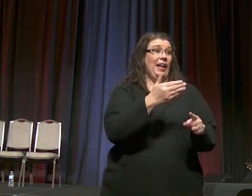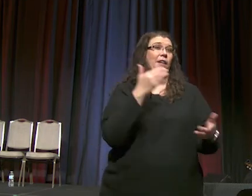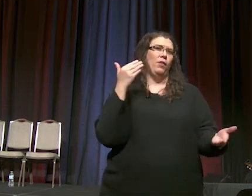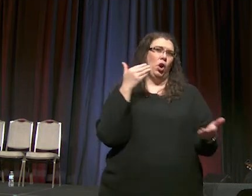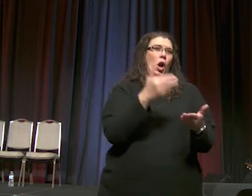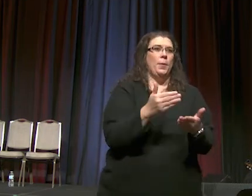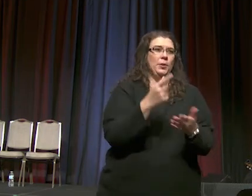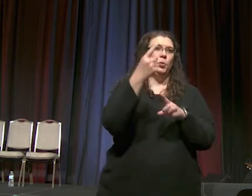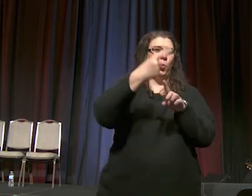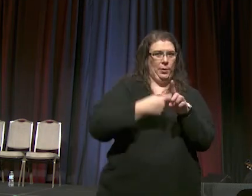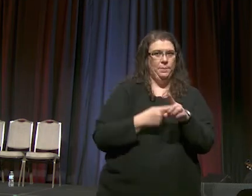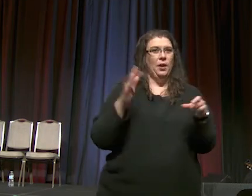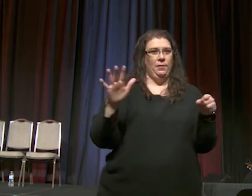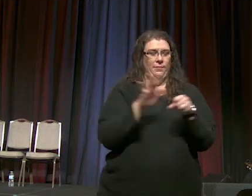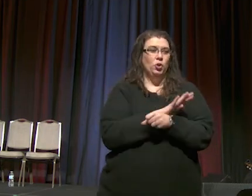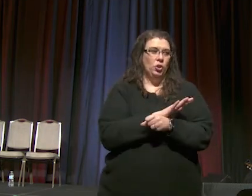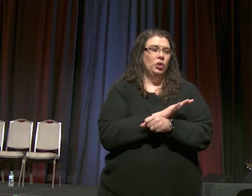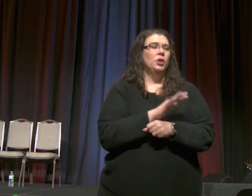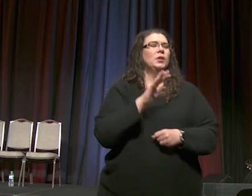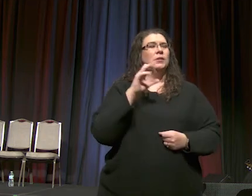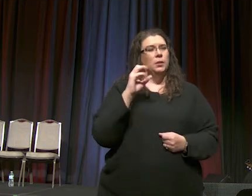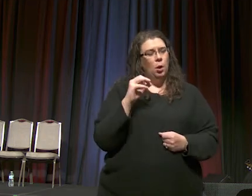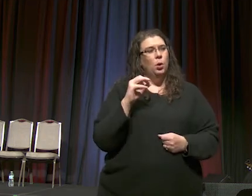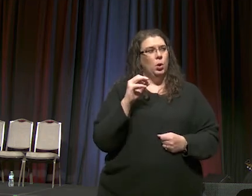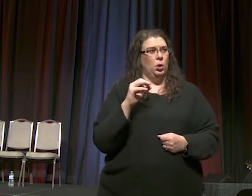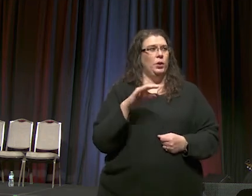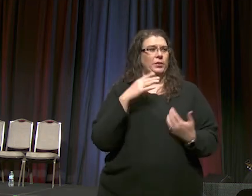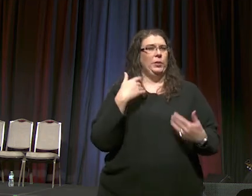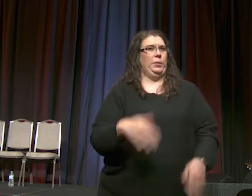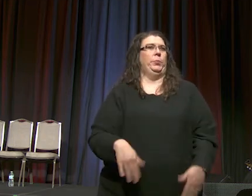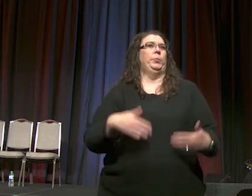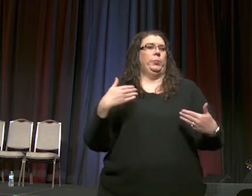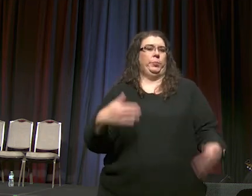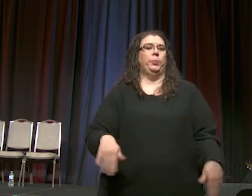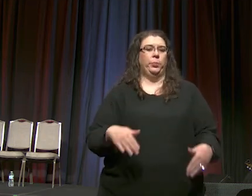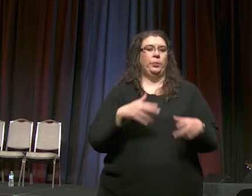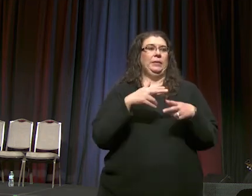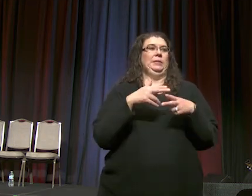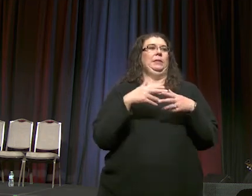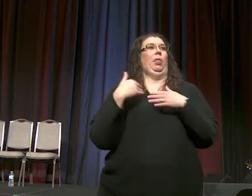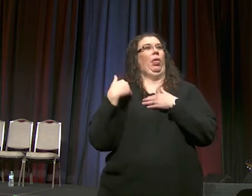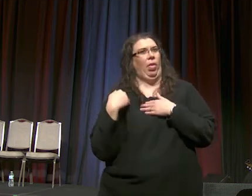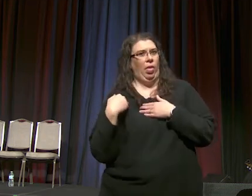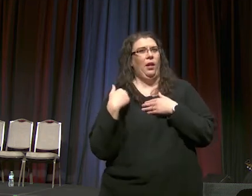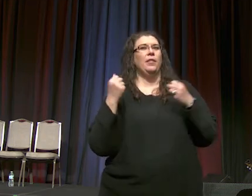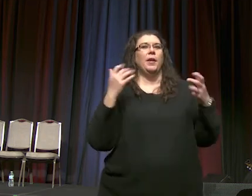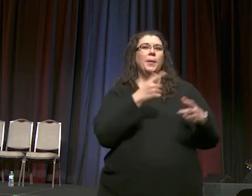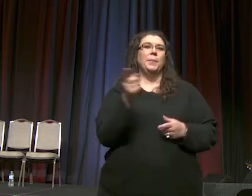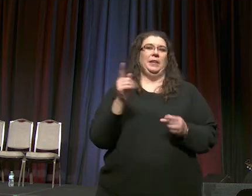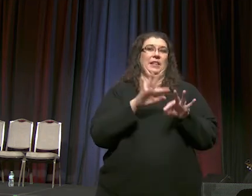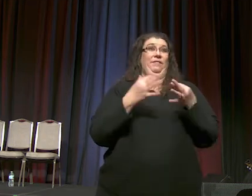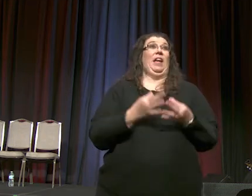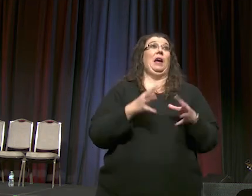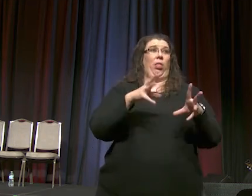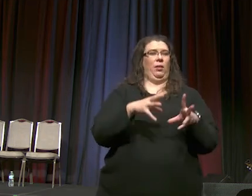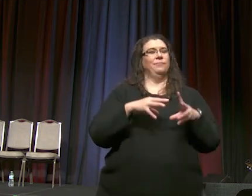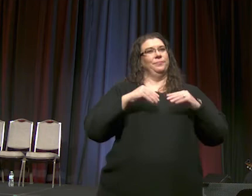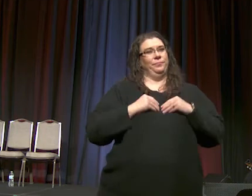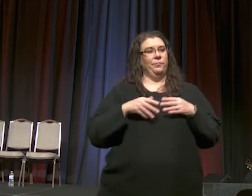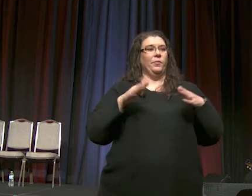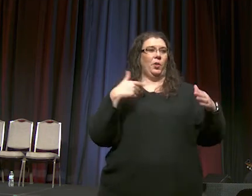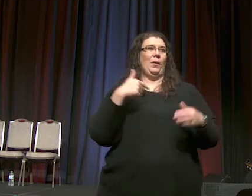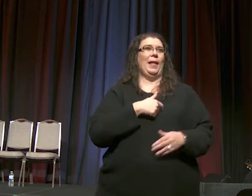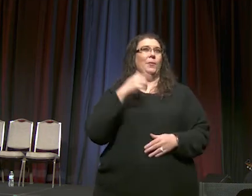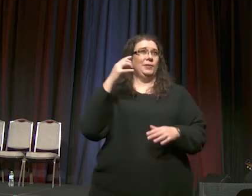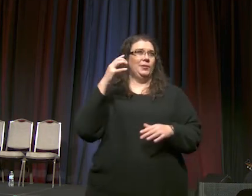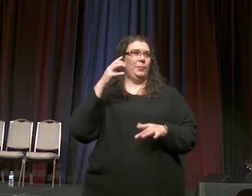month. And so it is a very heavy weight that many of the families take on to allow us all to